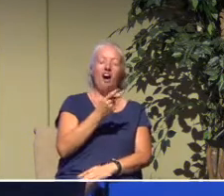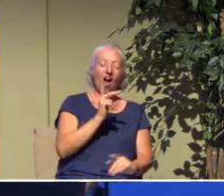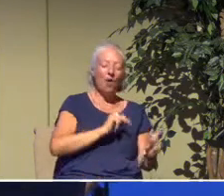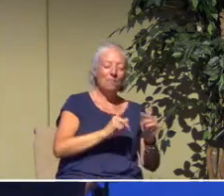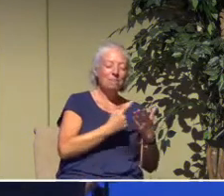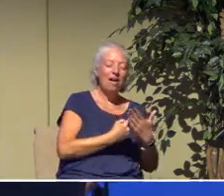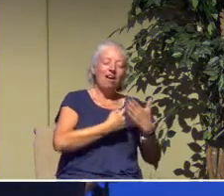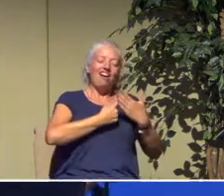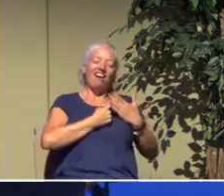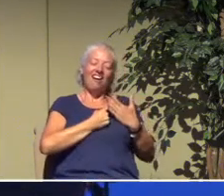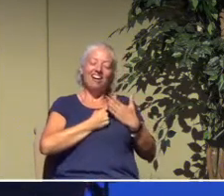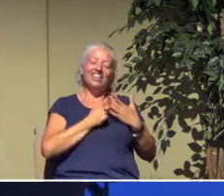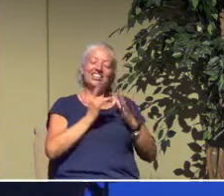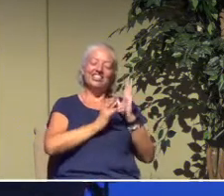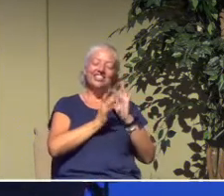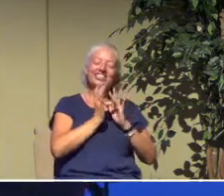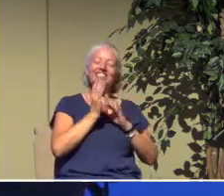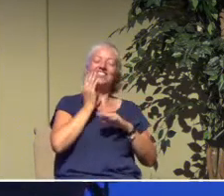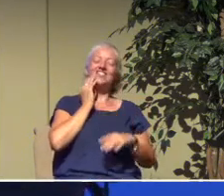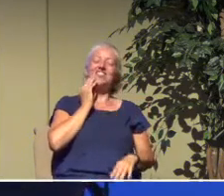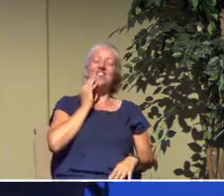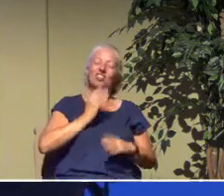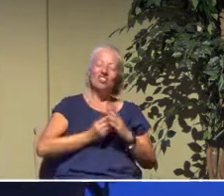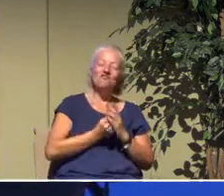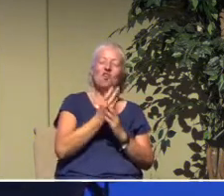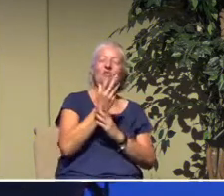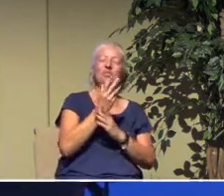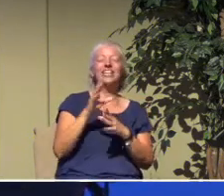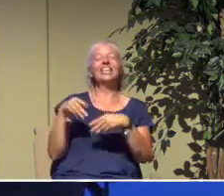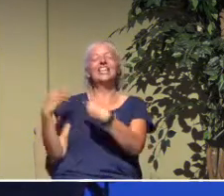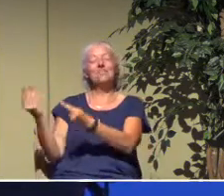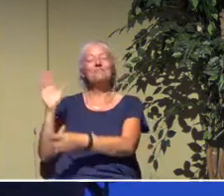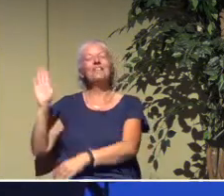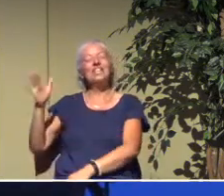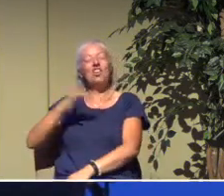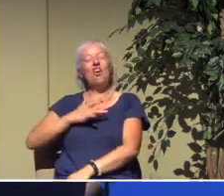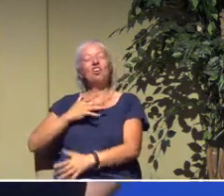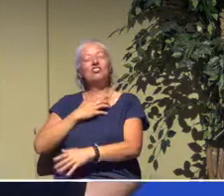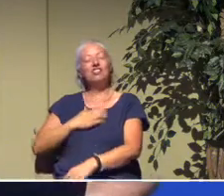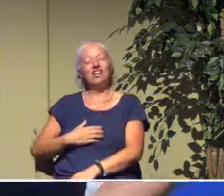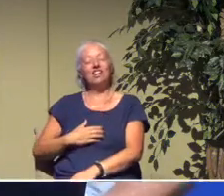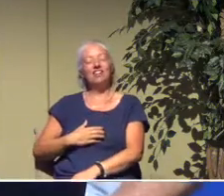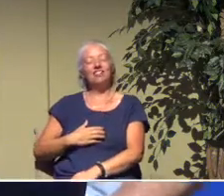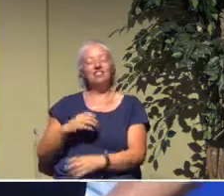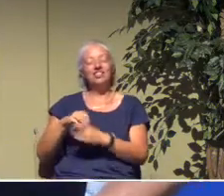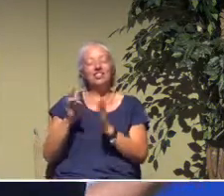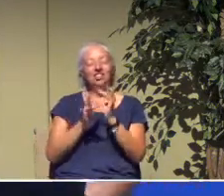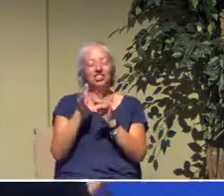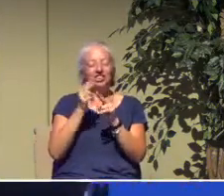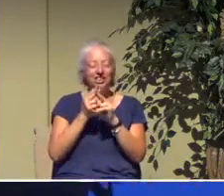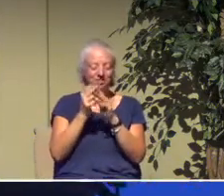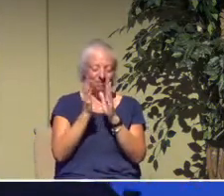growing in Jesus. Give him his heart's desire. And it's in Jesus' name we pray. Amen. Okay.